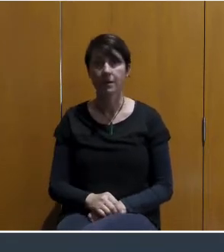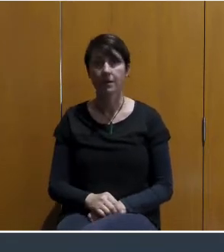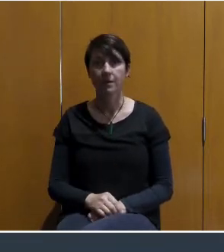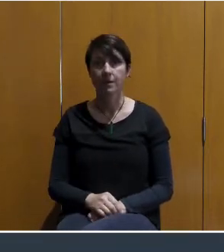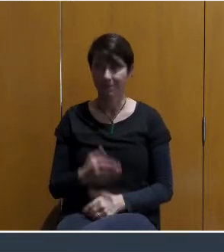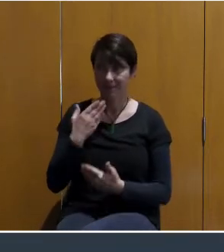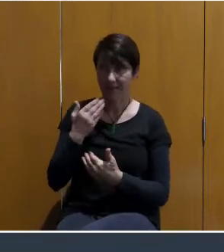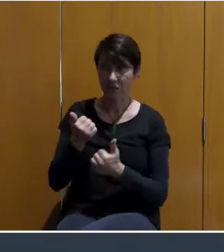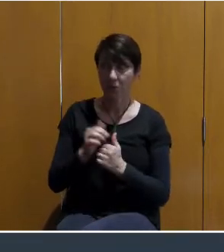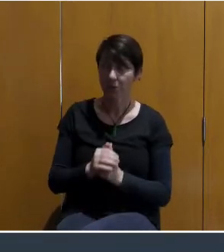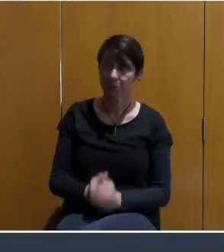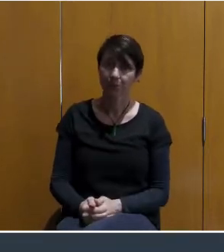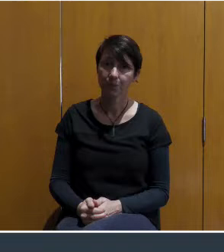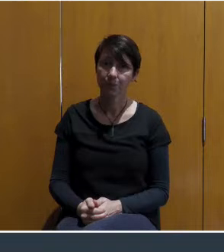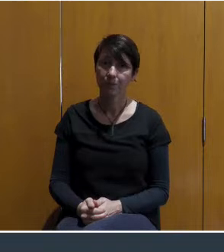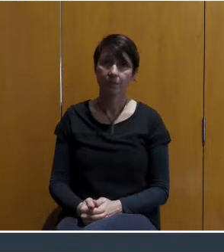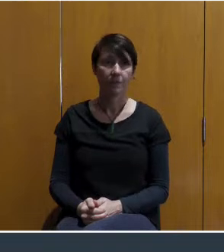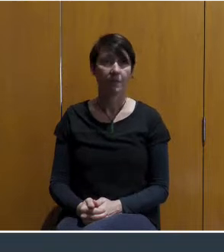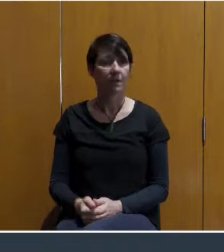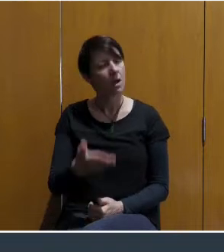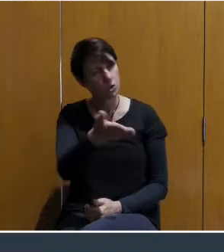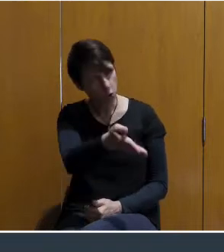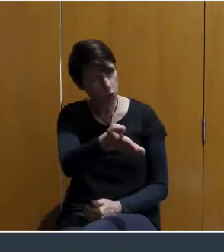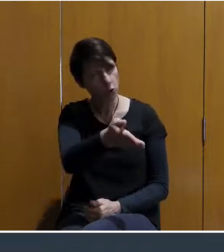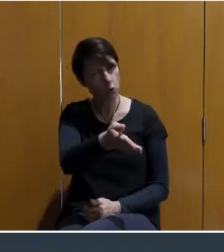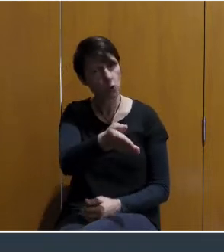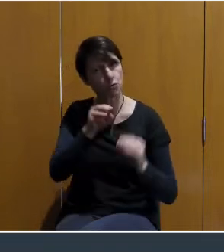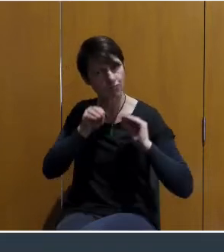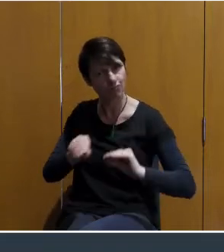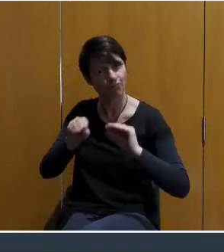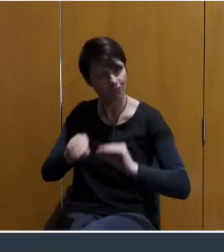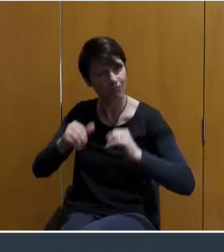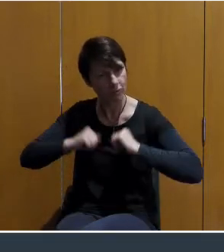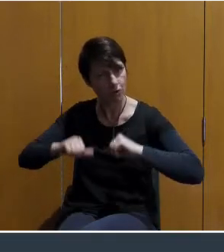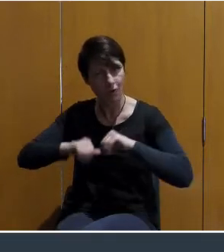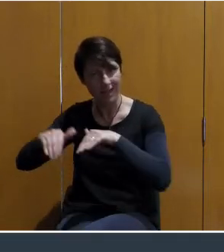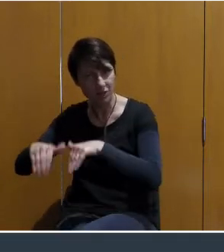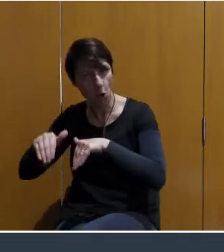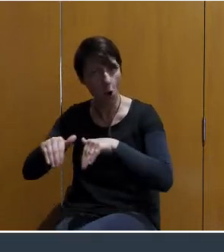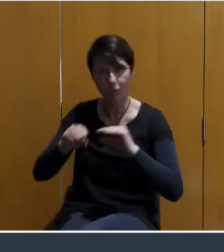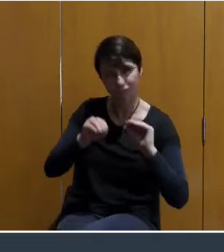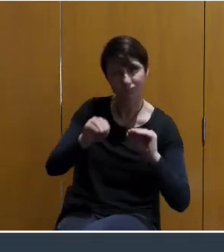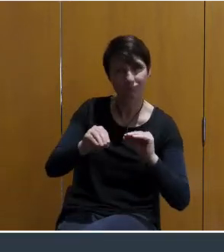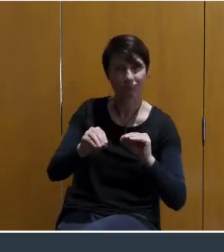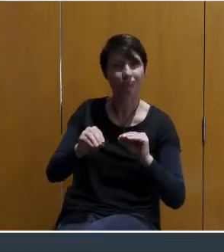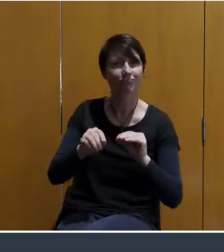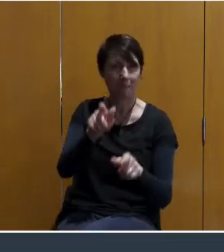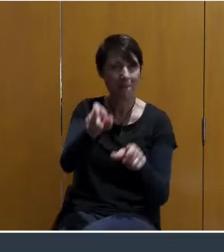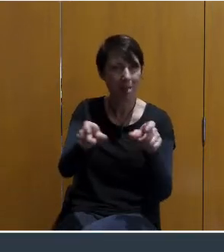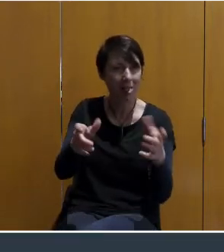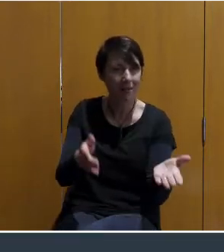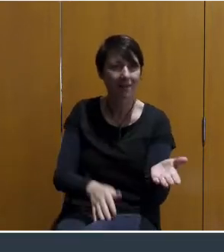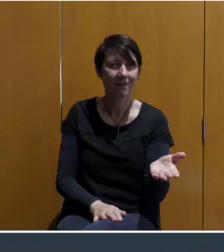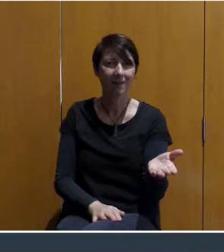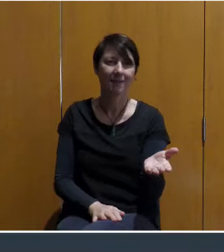thank you, Wendy. So as someone who trains dogs and their owners, I'm sure those owners that you train would be very